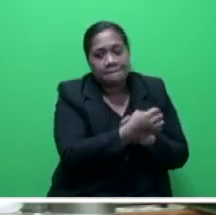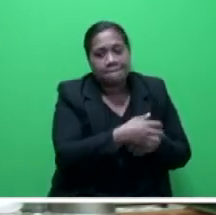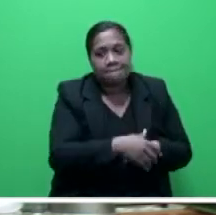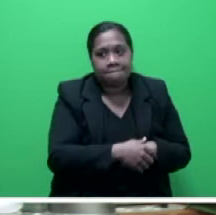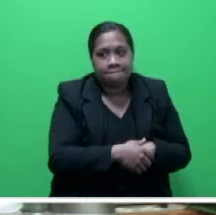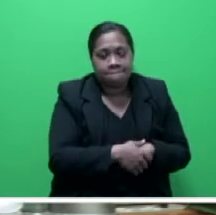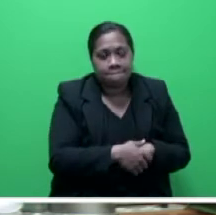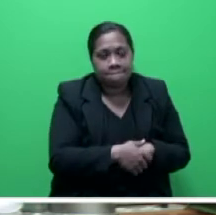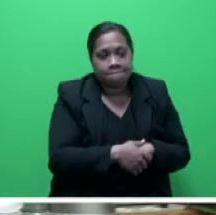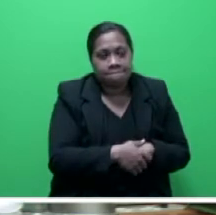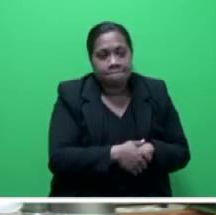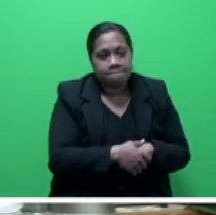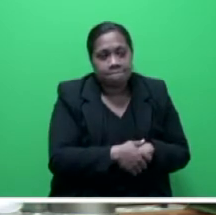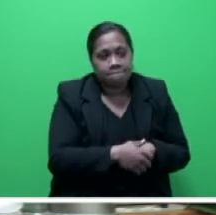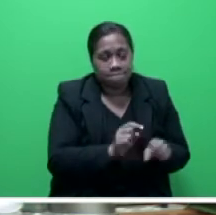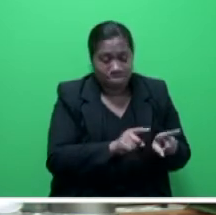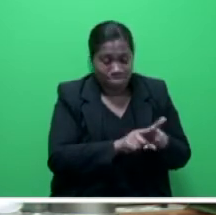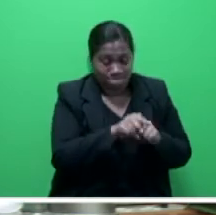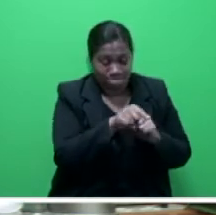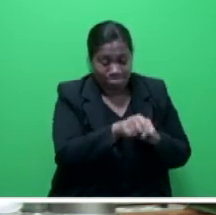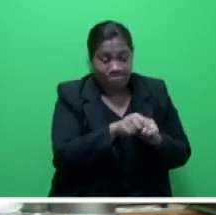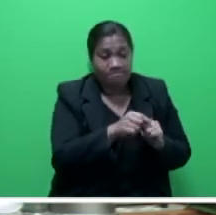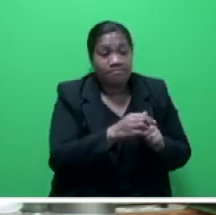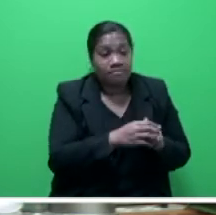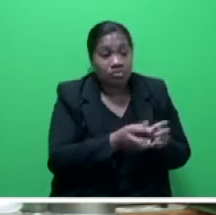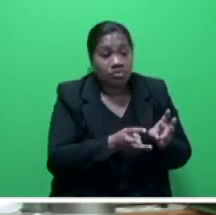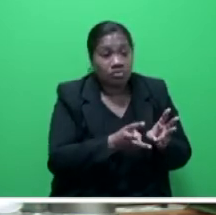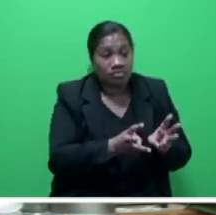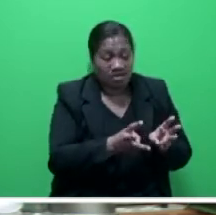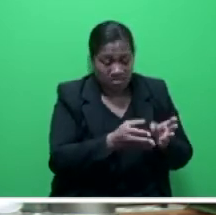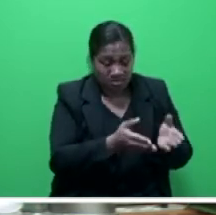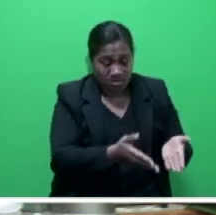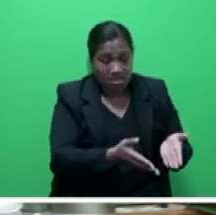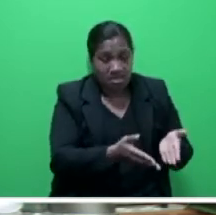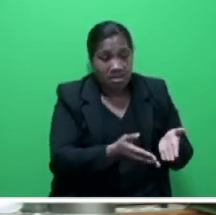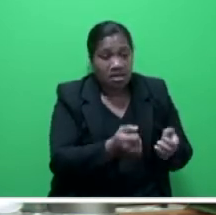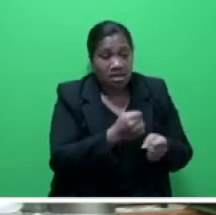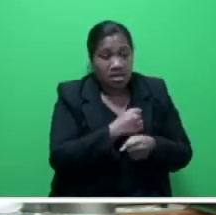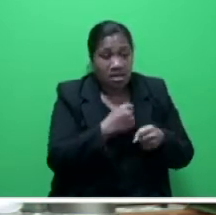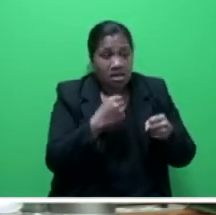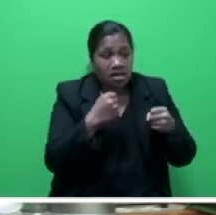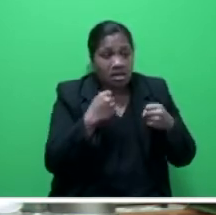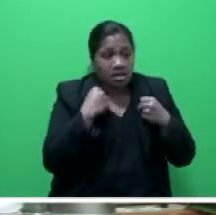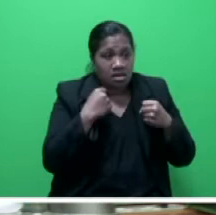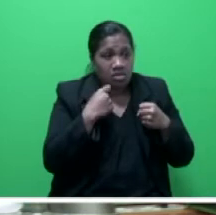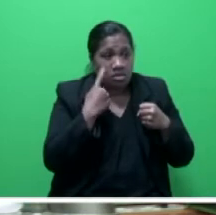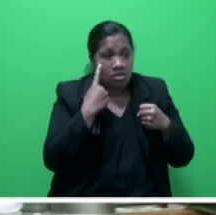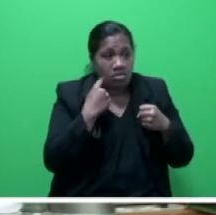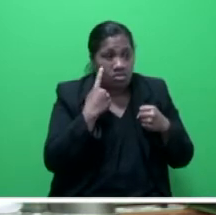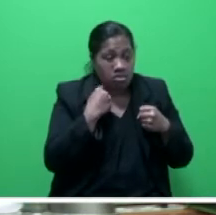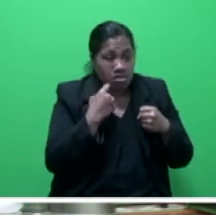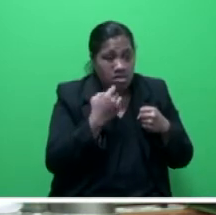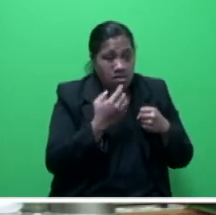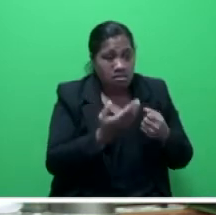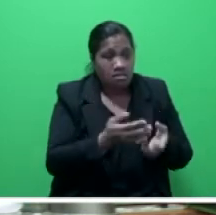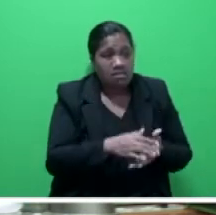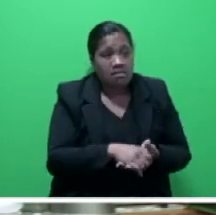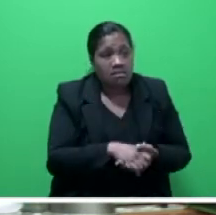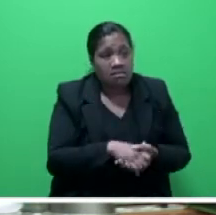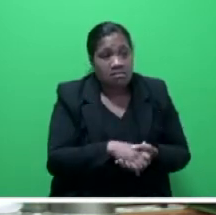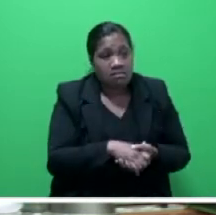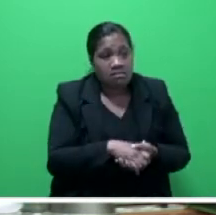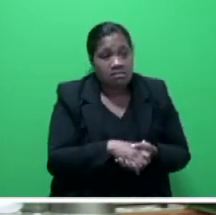finds its way to the groundwater table, and as you know, our drinking water is mostly derived